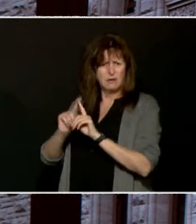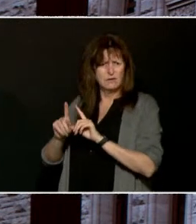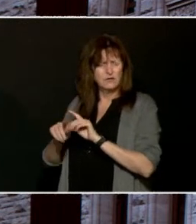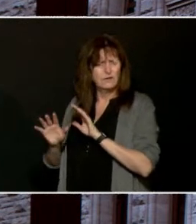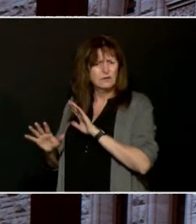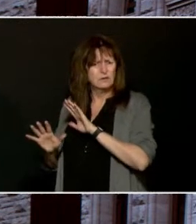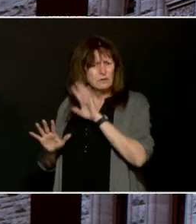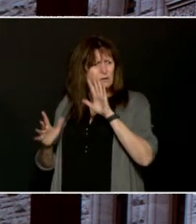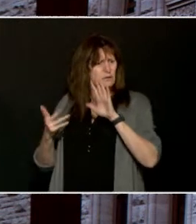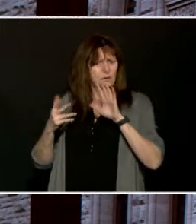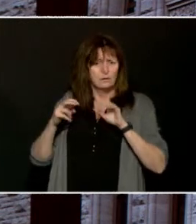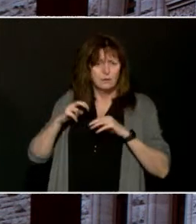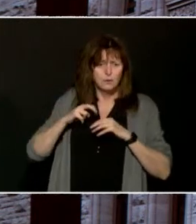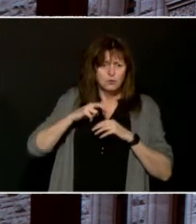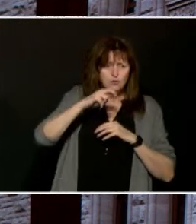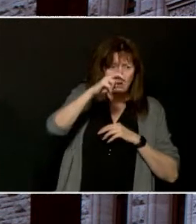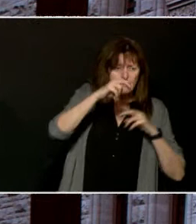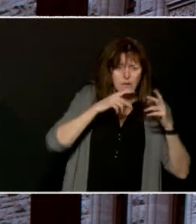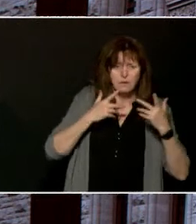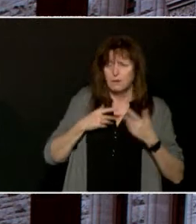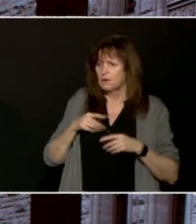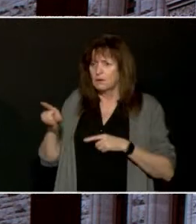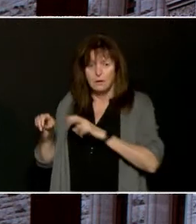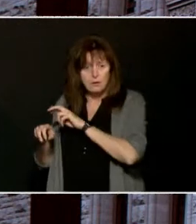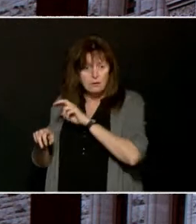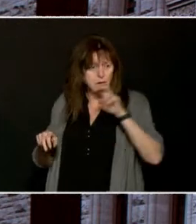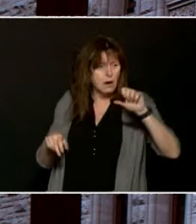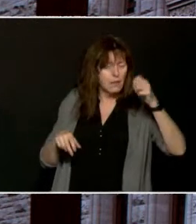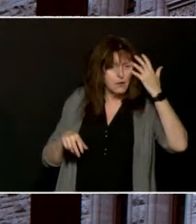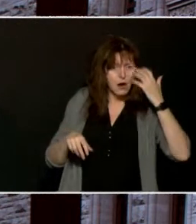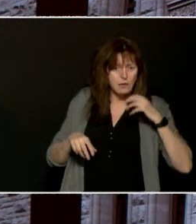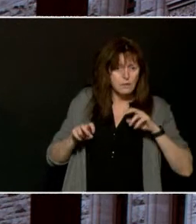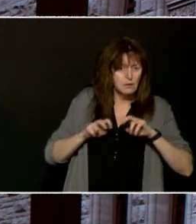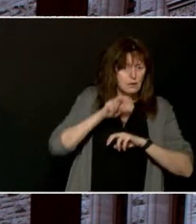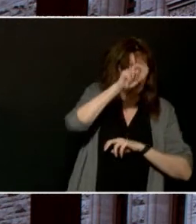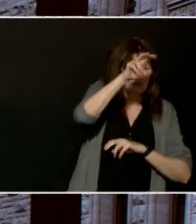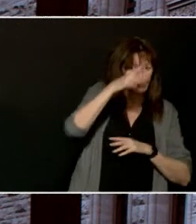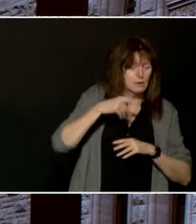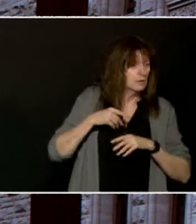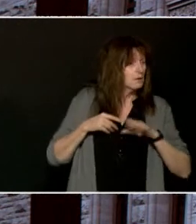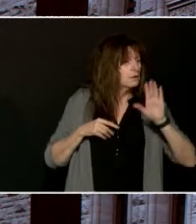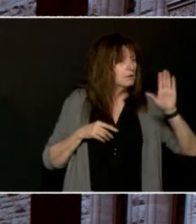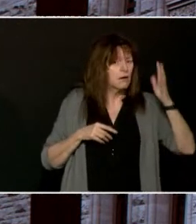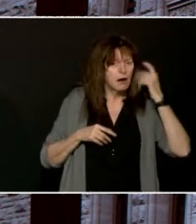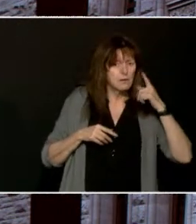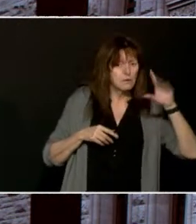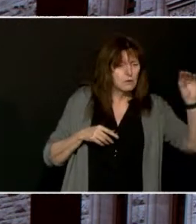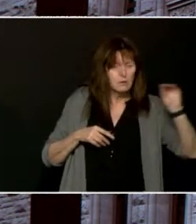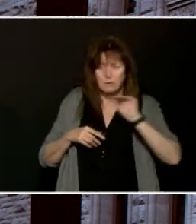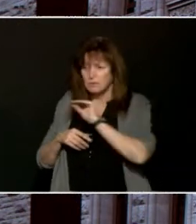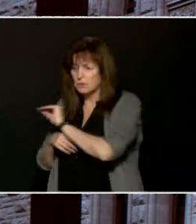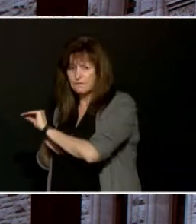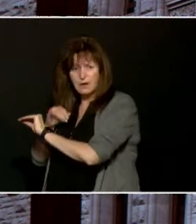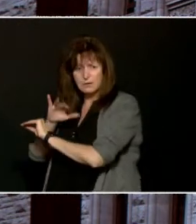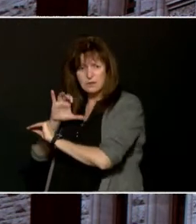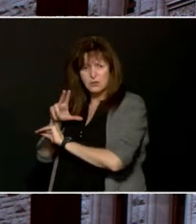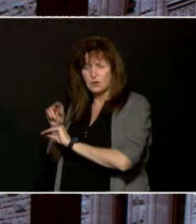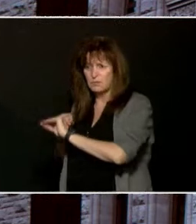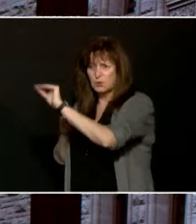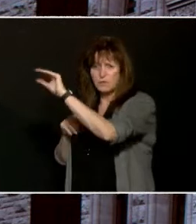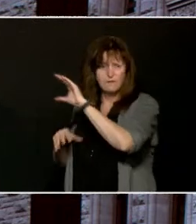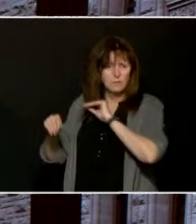as internal reallocation of patients back into the ICUs from the regular wards as hospitals are trying